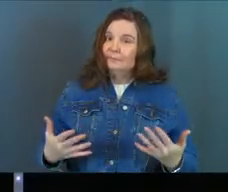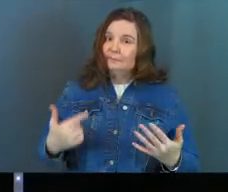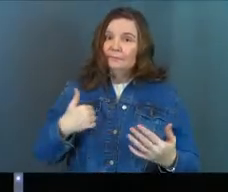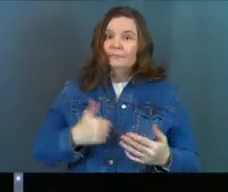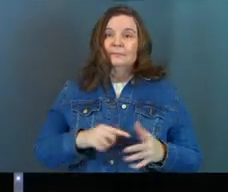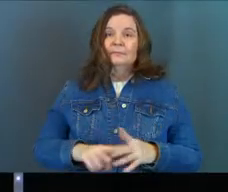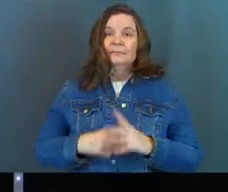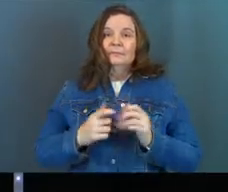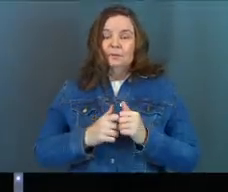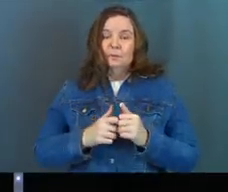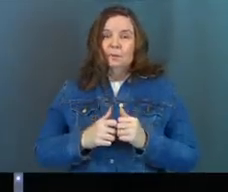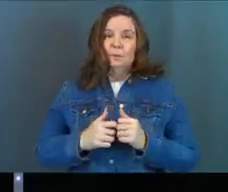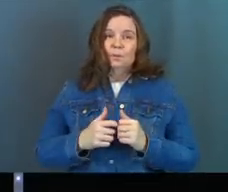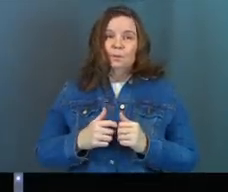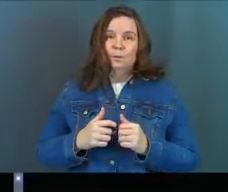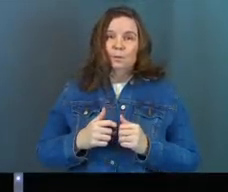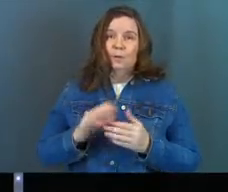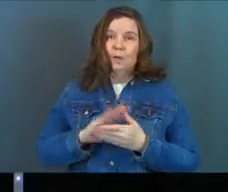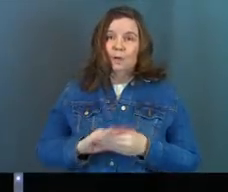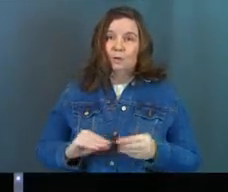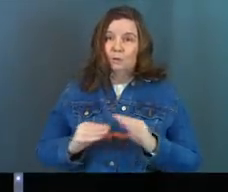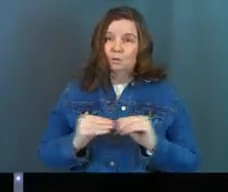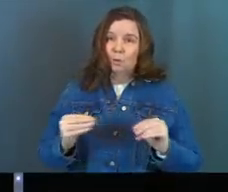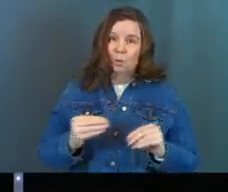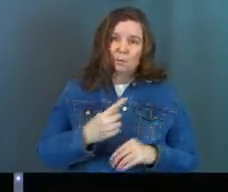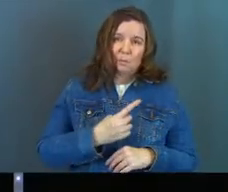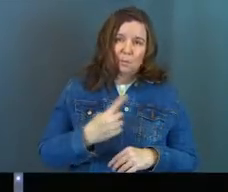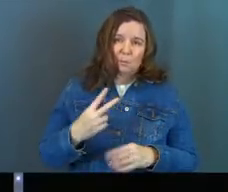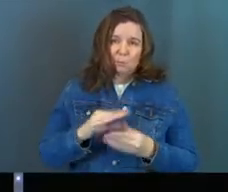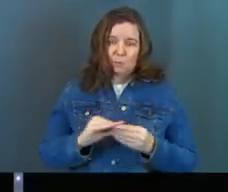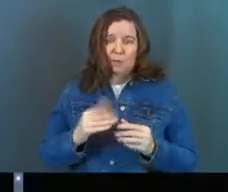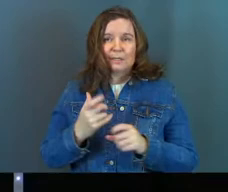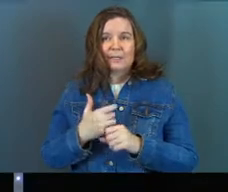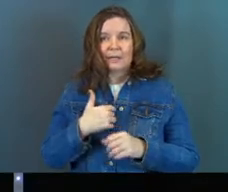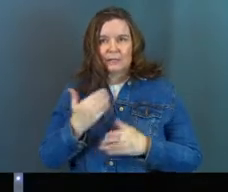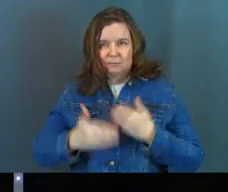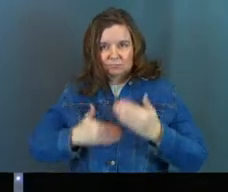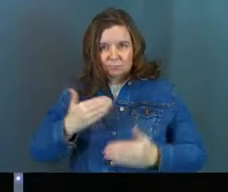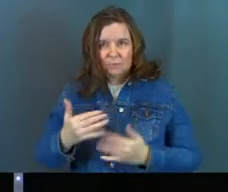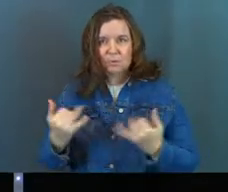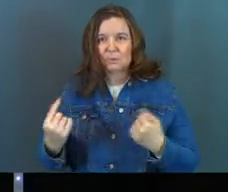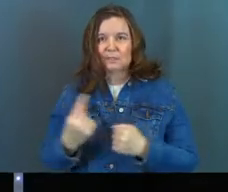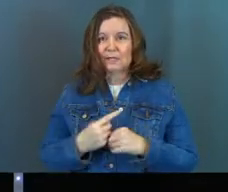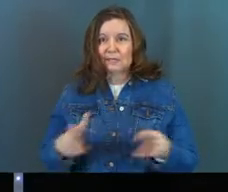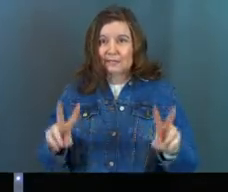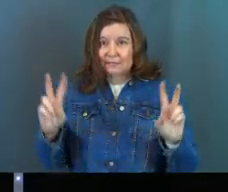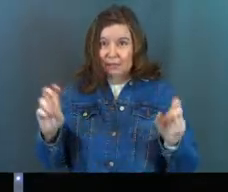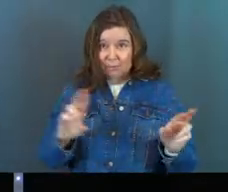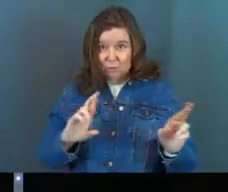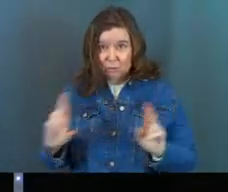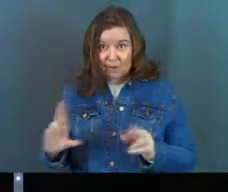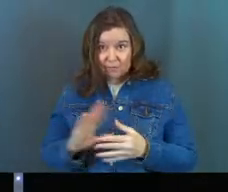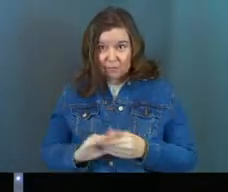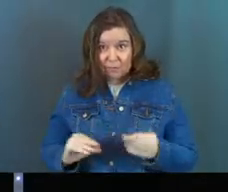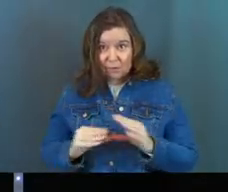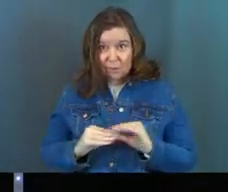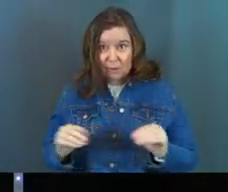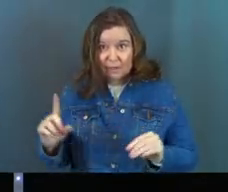So we're going to start with just a story or two, just to get us moving into today's topic. Are you ready for a